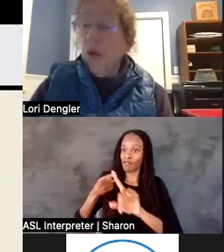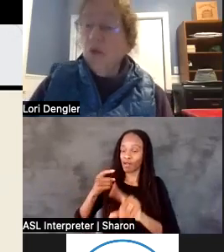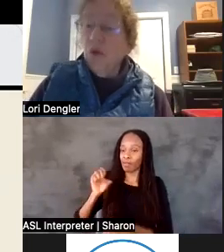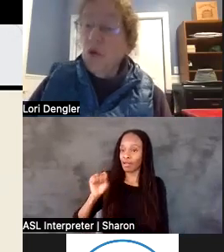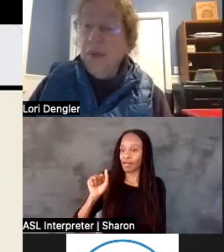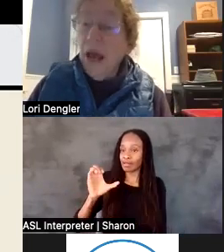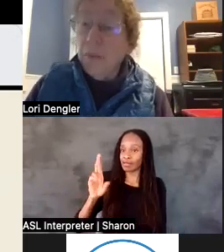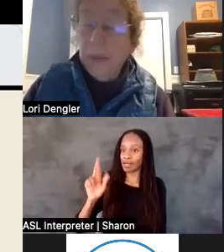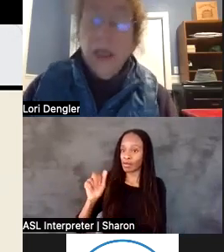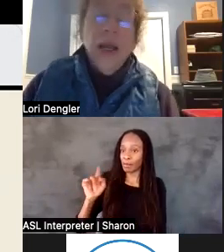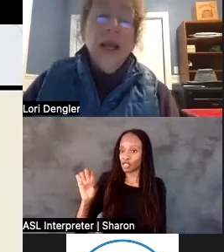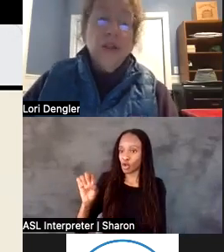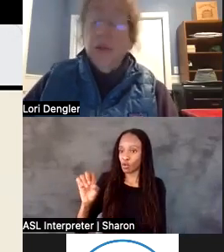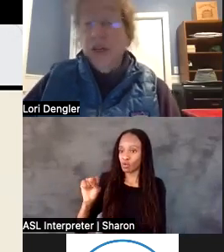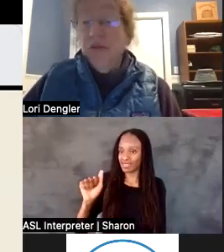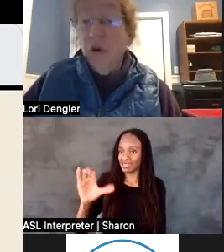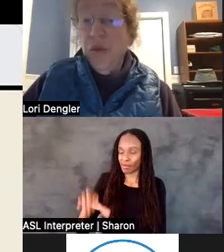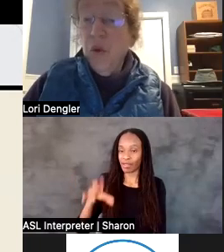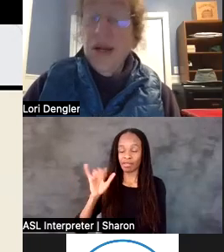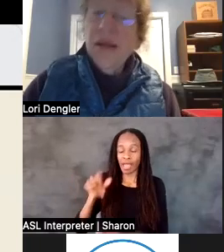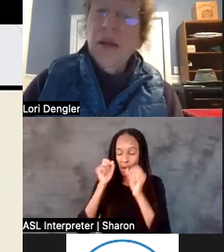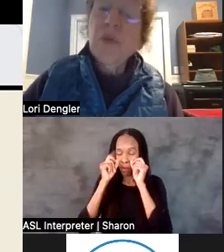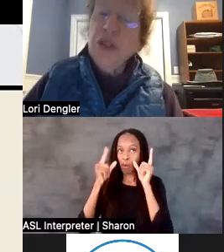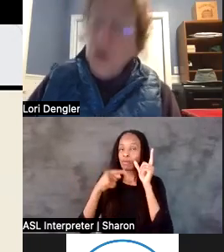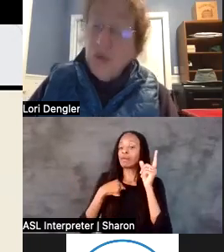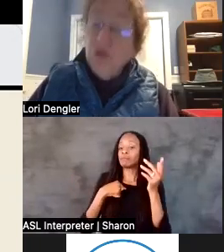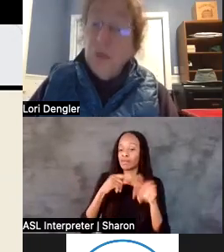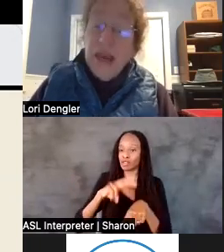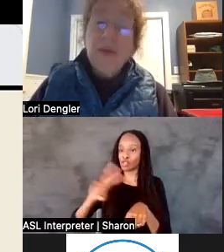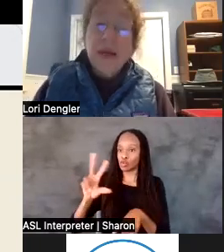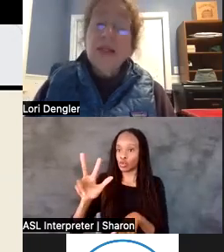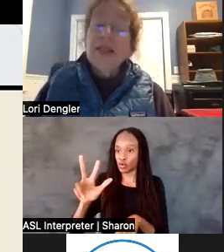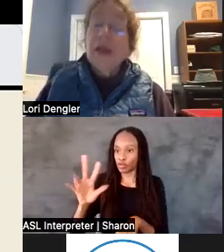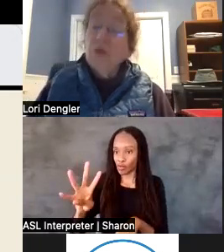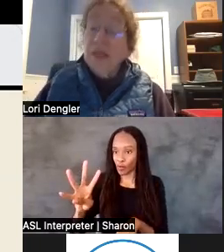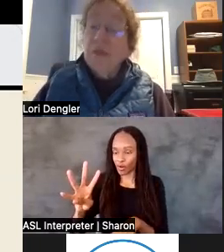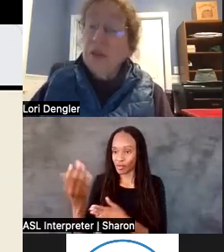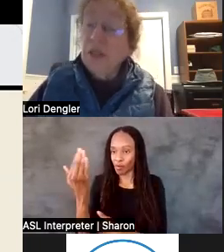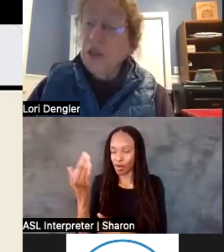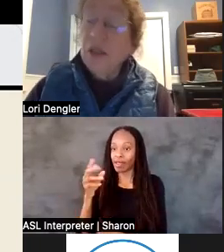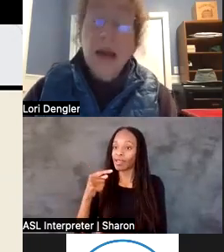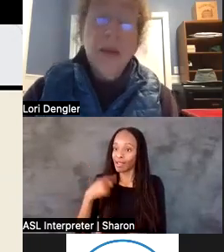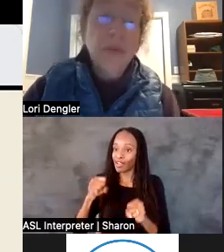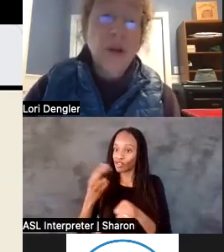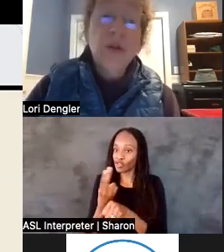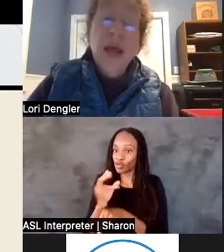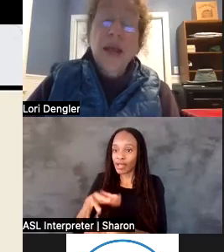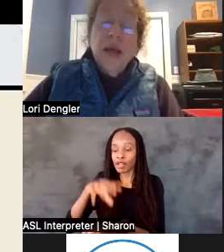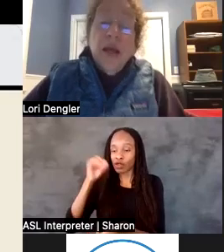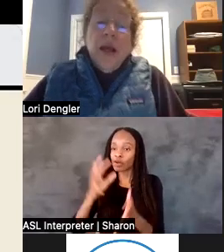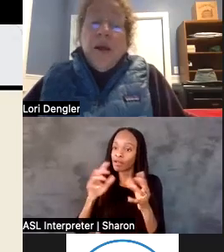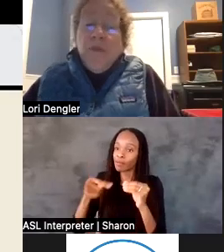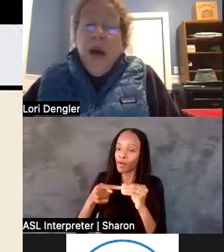It's what woke me up at 2:34 in the morning. And it was useful for me because then I was able to learn a lot about the